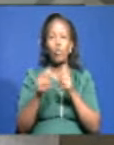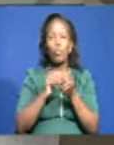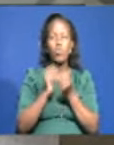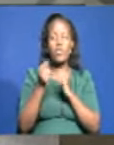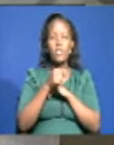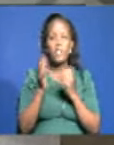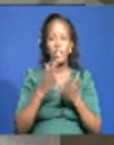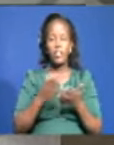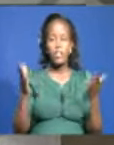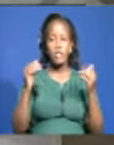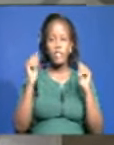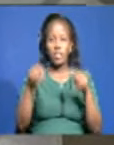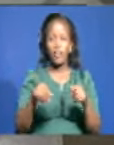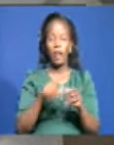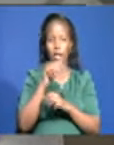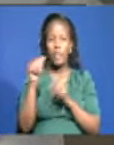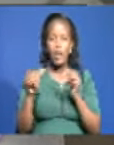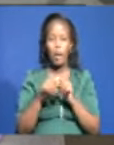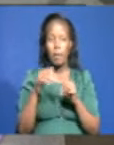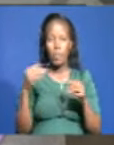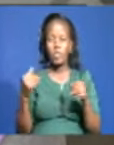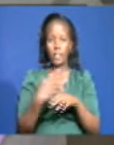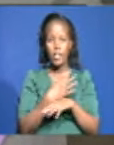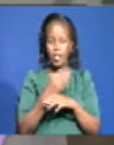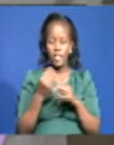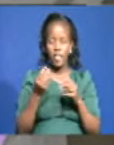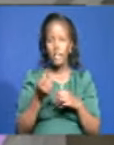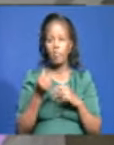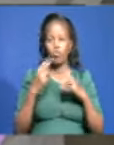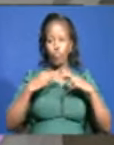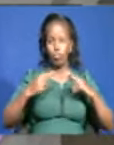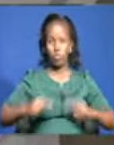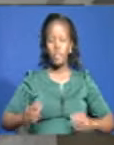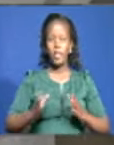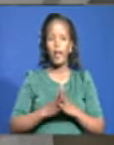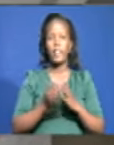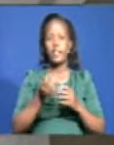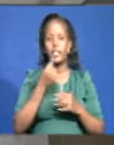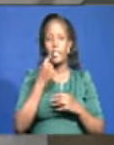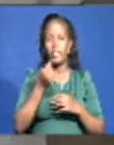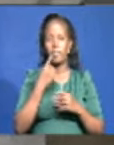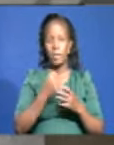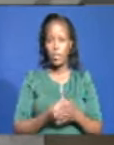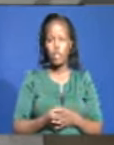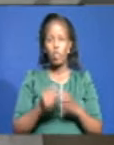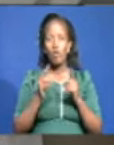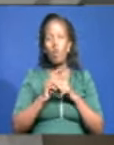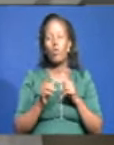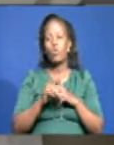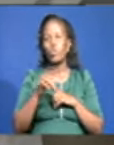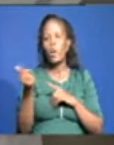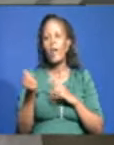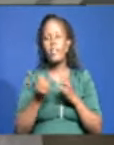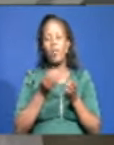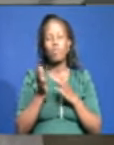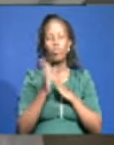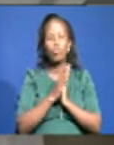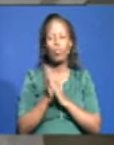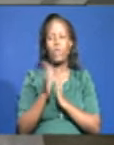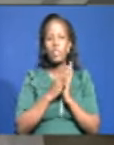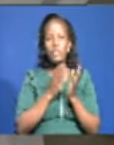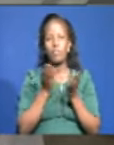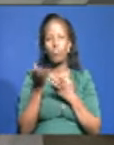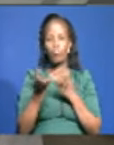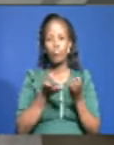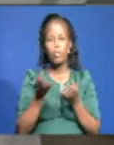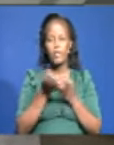comes to cancer diagnosis and screening. Apart from that, we also have the top stories in the world of business and sports, so make